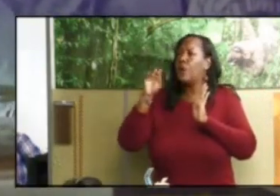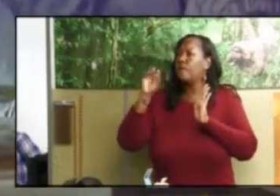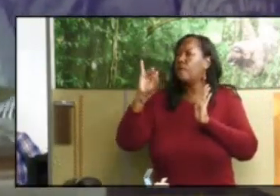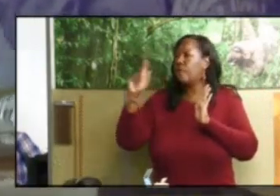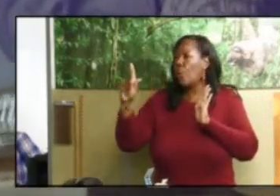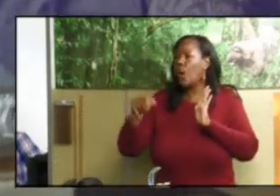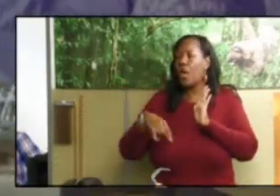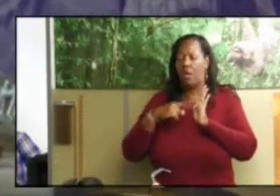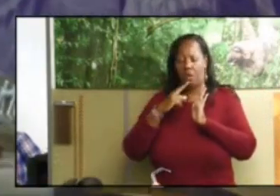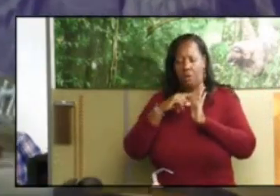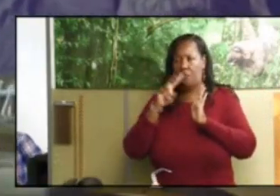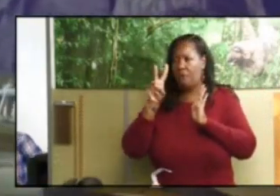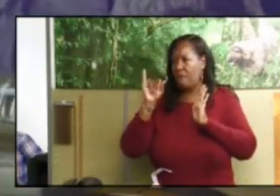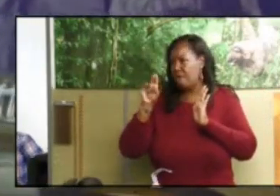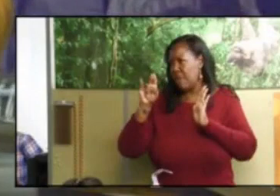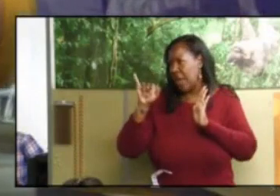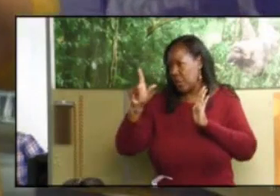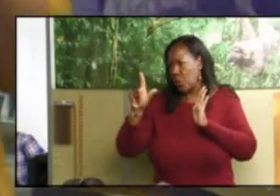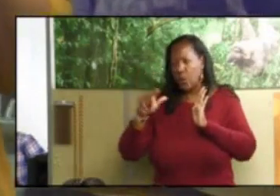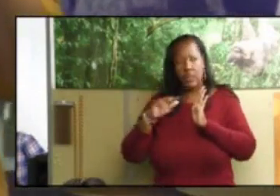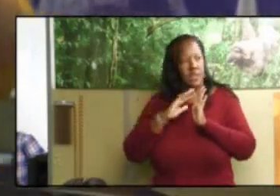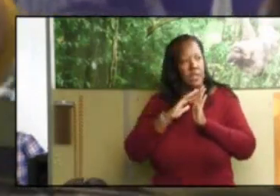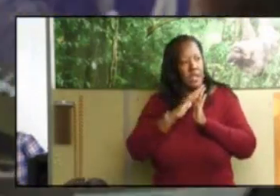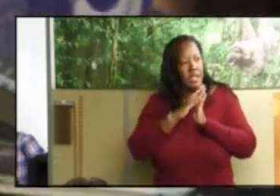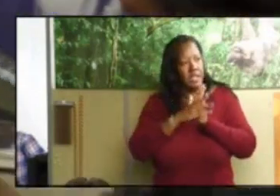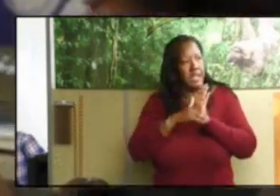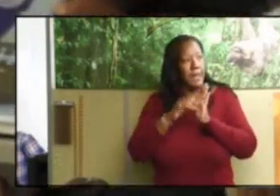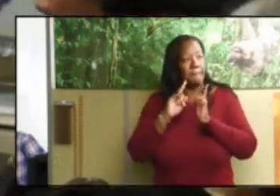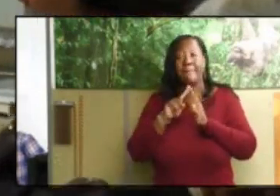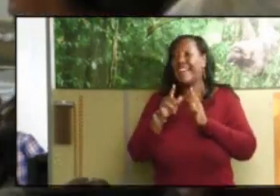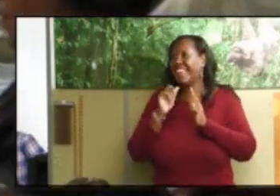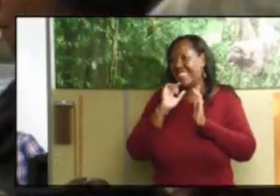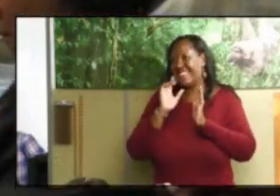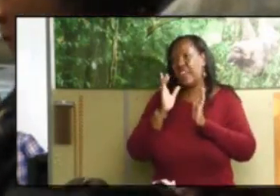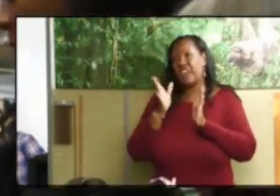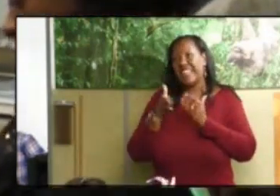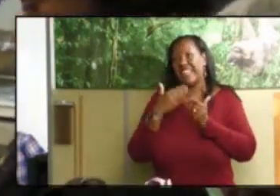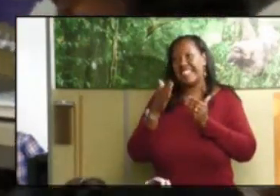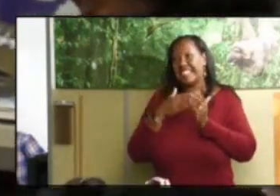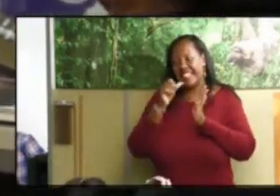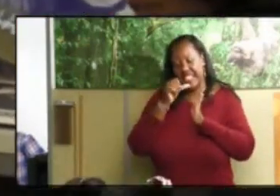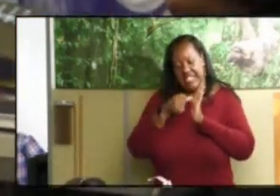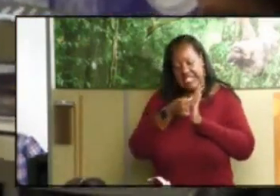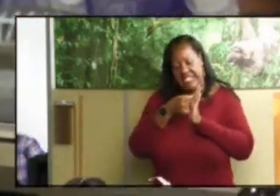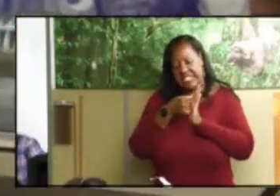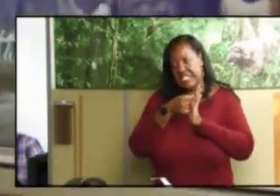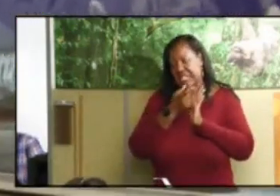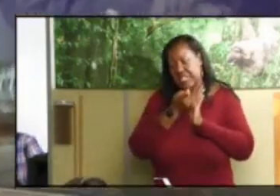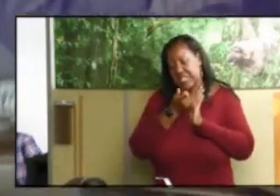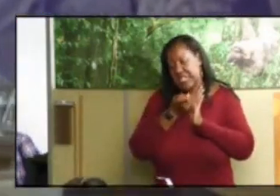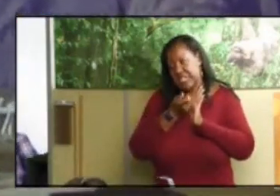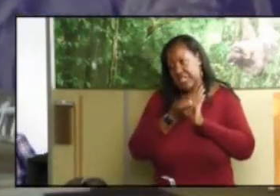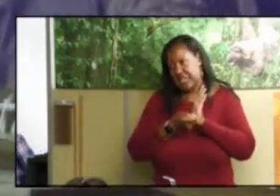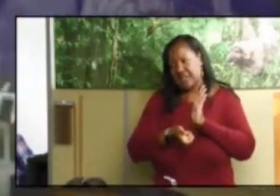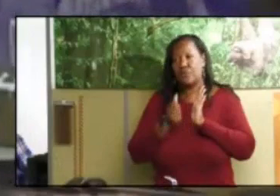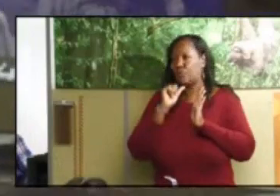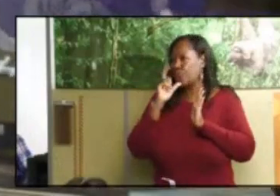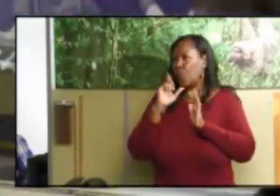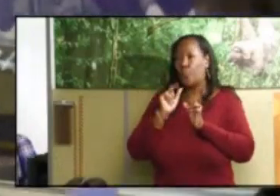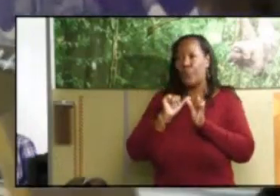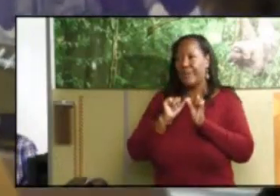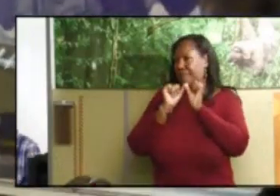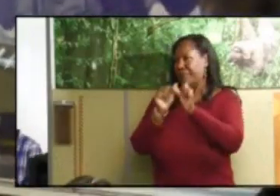effect, but do not withstand the durability requirement. They're easily scratched off and wouldn't stand up to the rigors of the